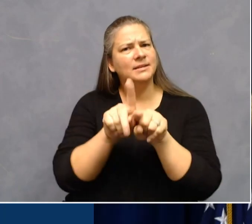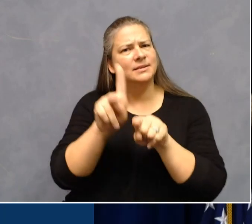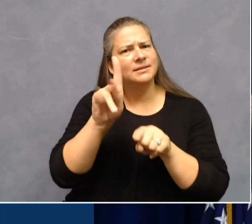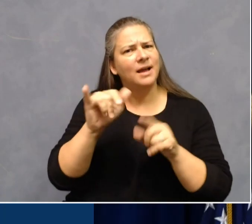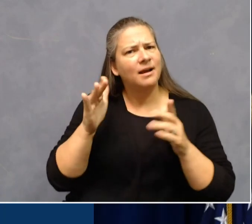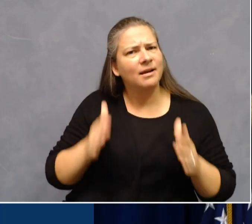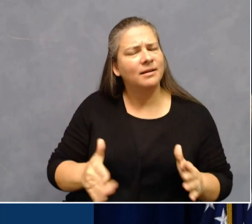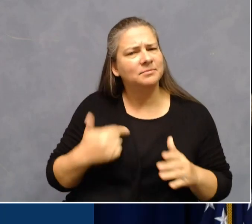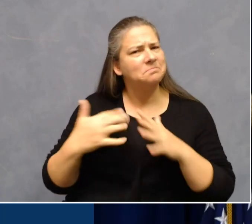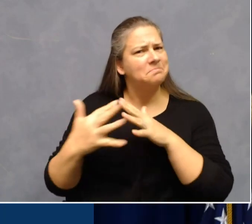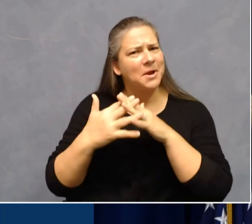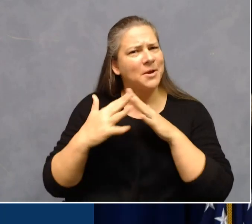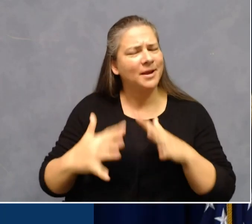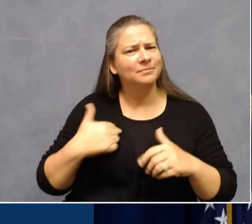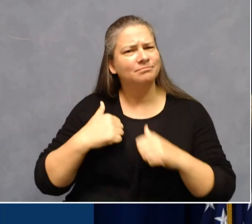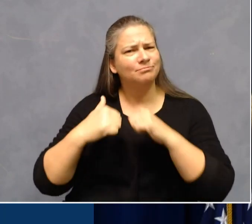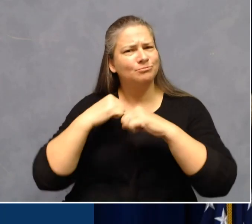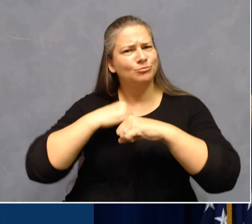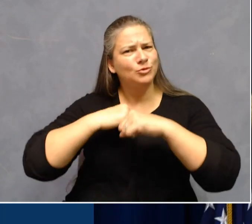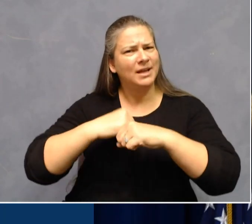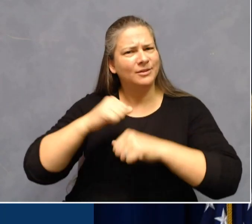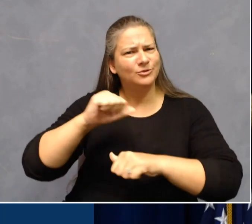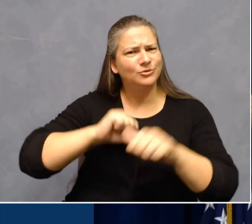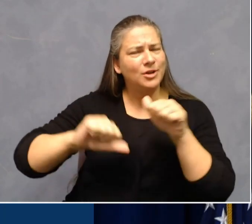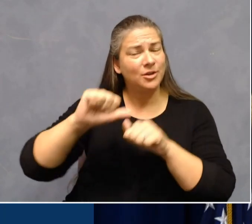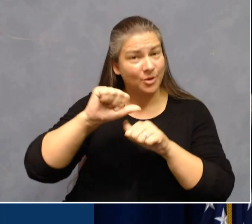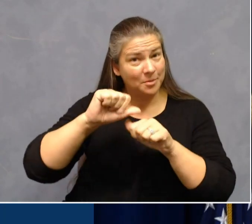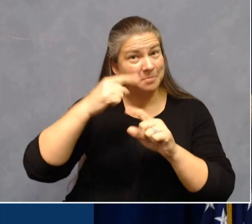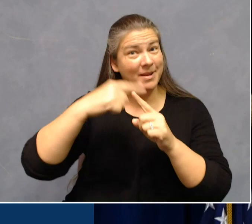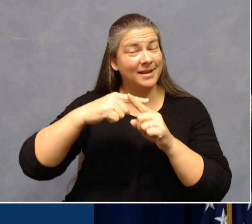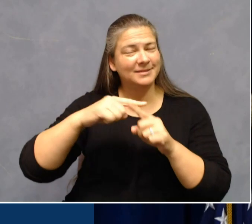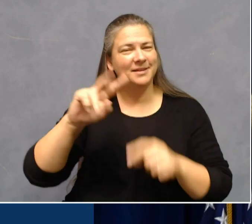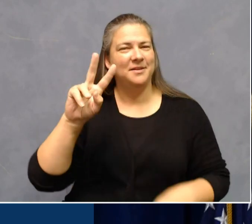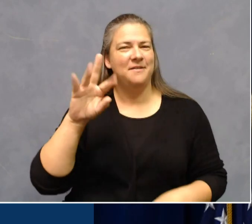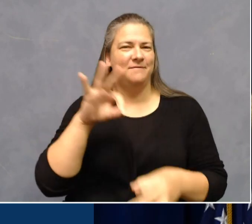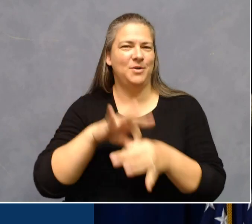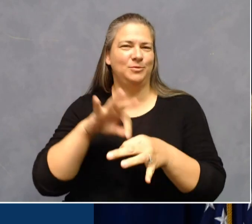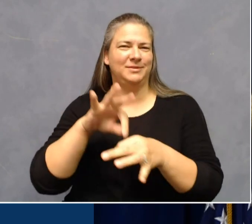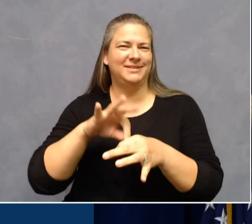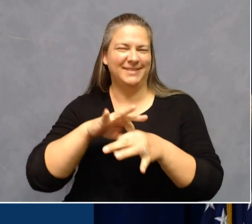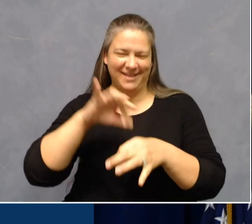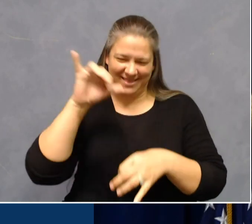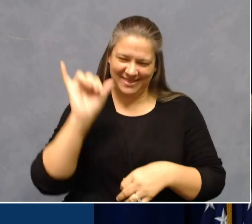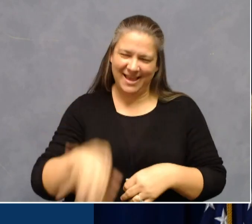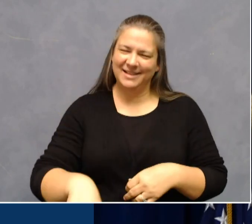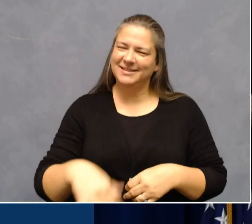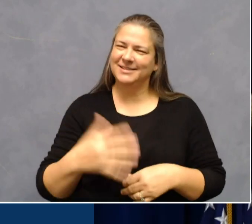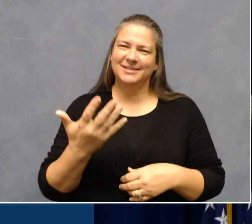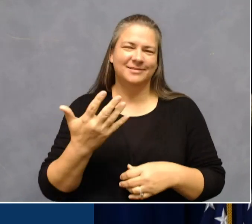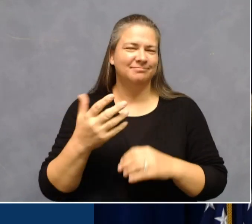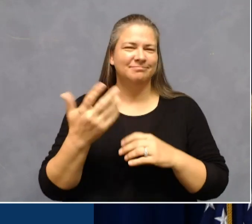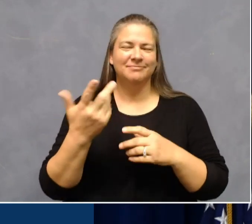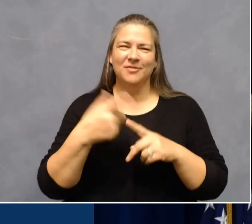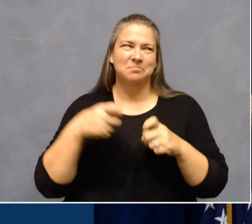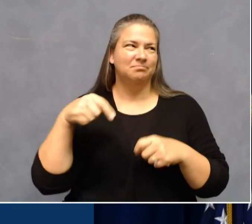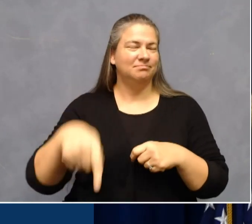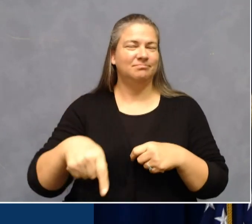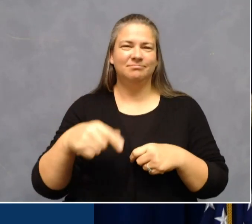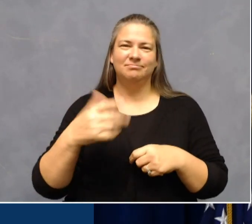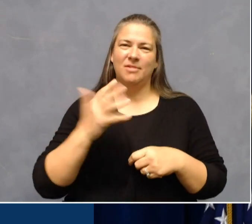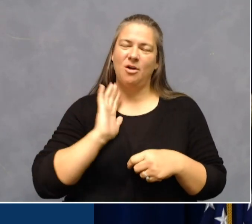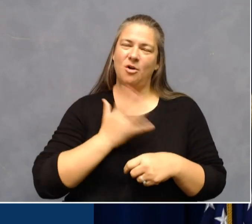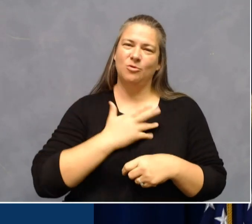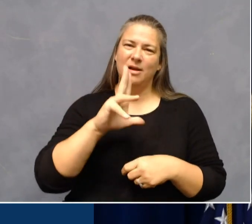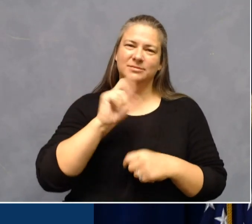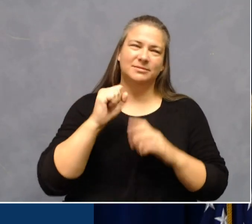another and make sure you vote, which is a bedrock principle of this country, of democracy. And this year, there are